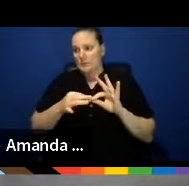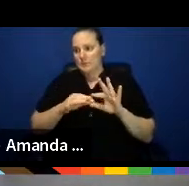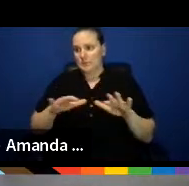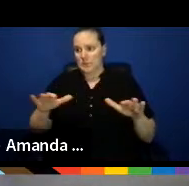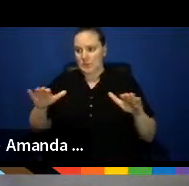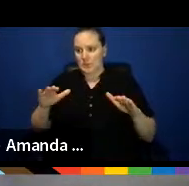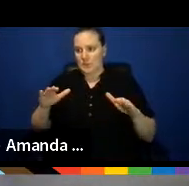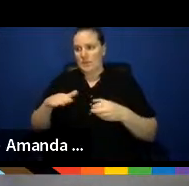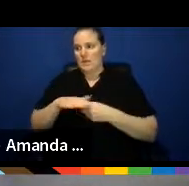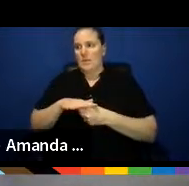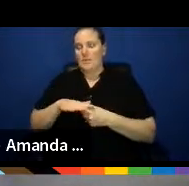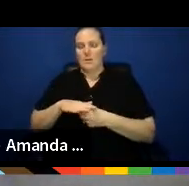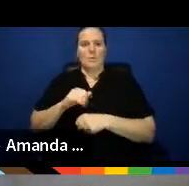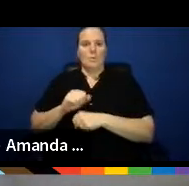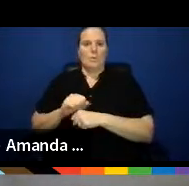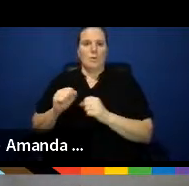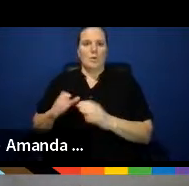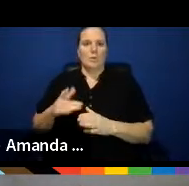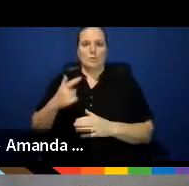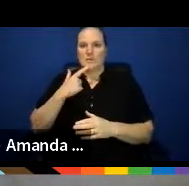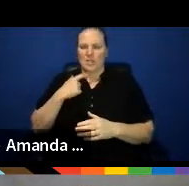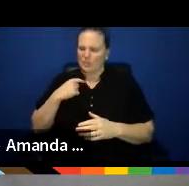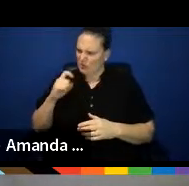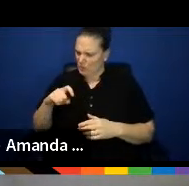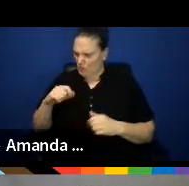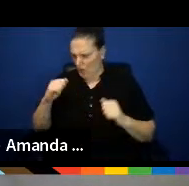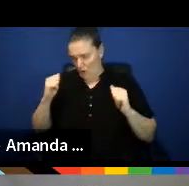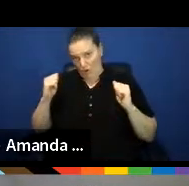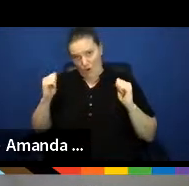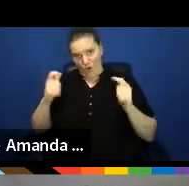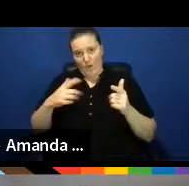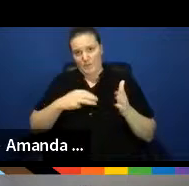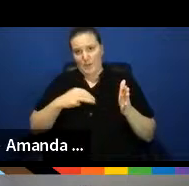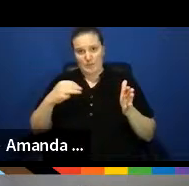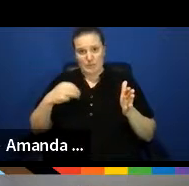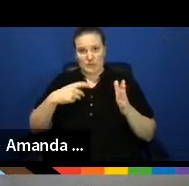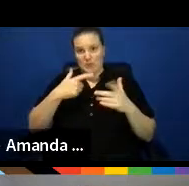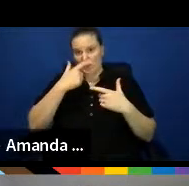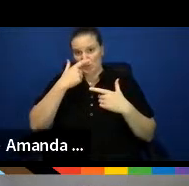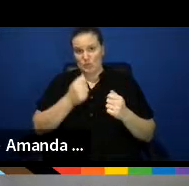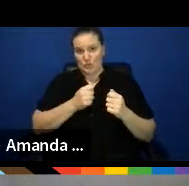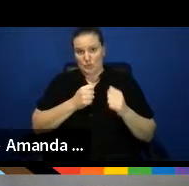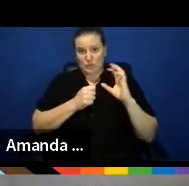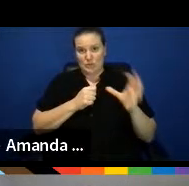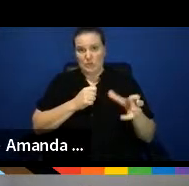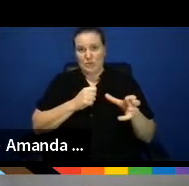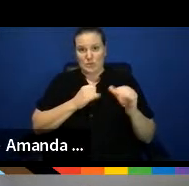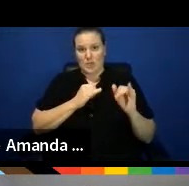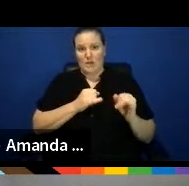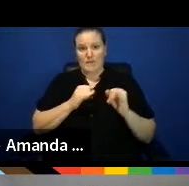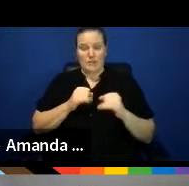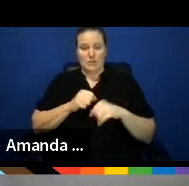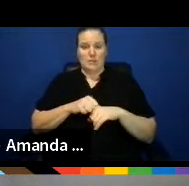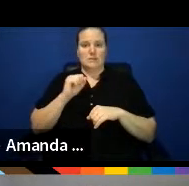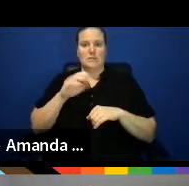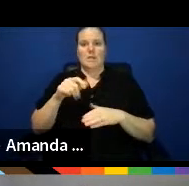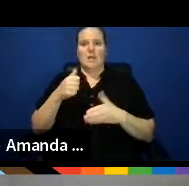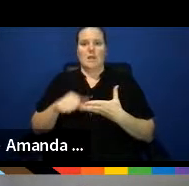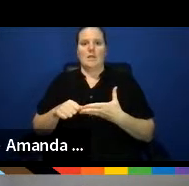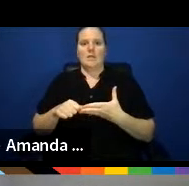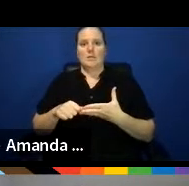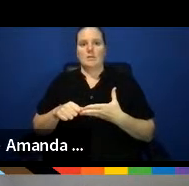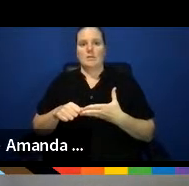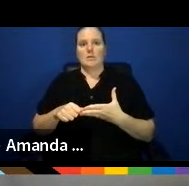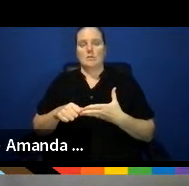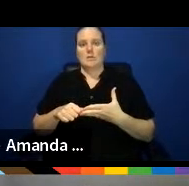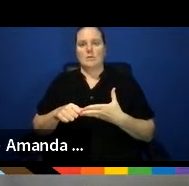a neighborhood association will say to me, should we all of our members who are interested, should they all individually send a letter, or should